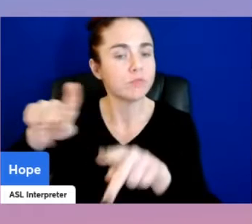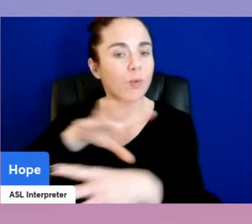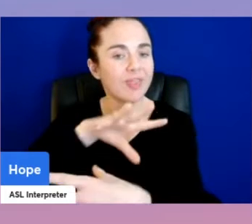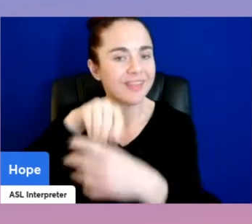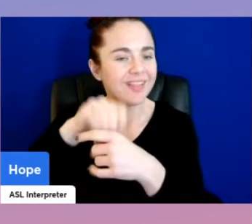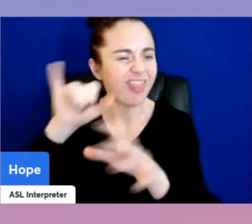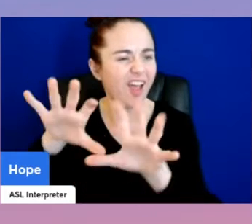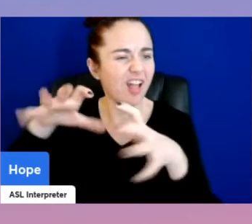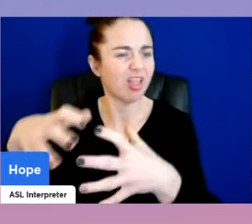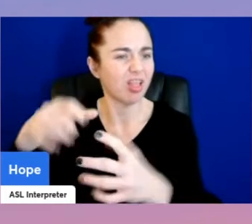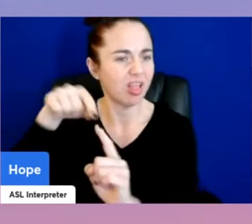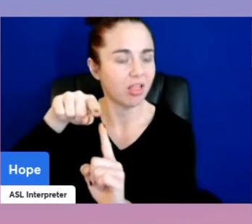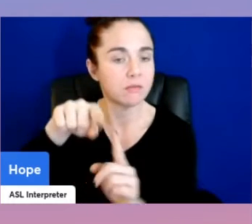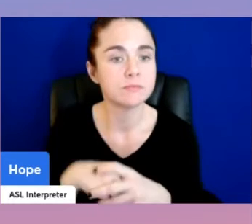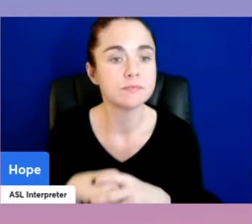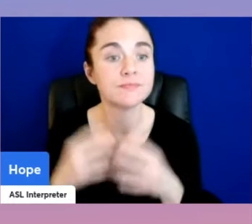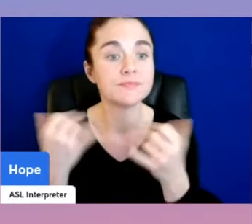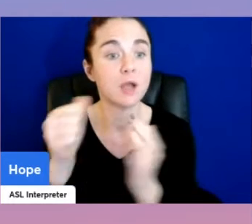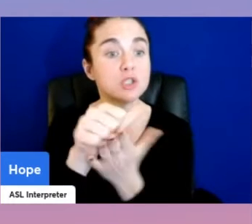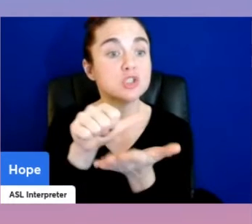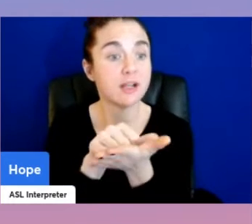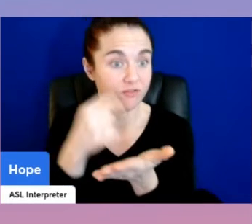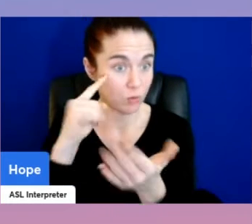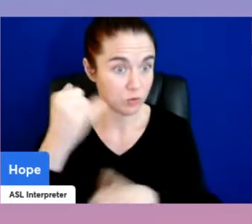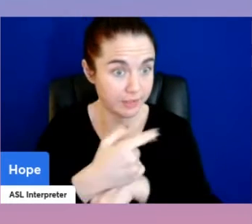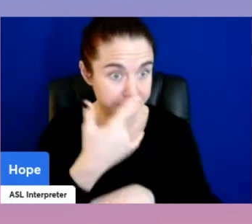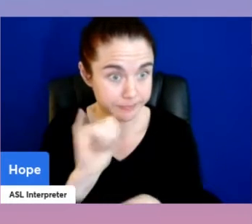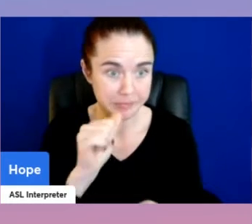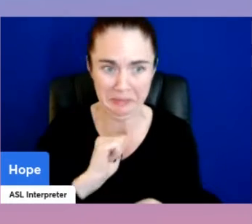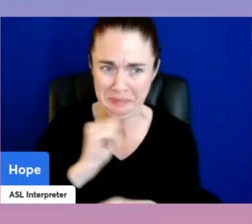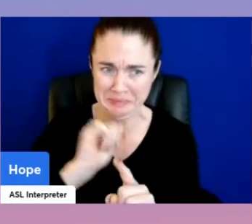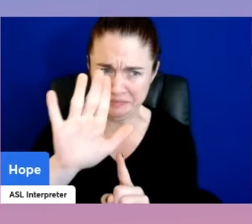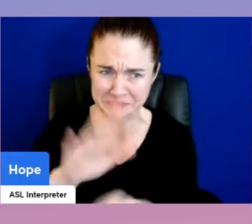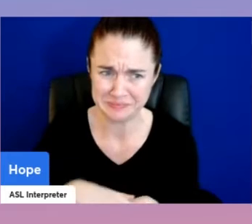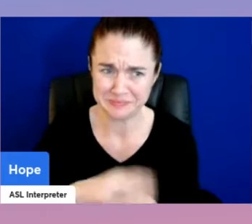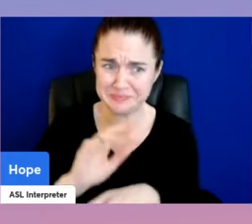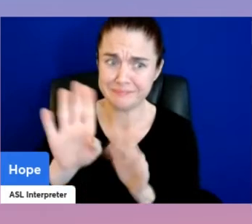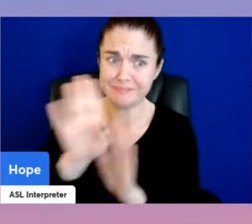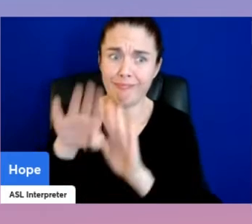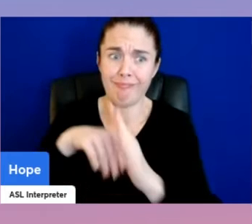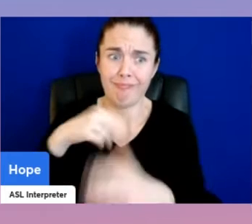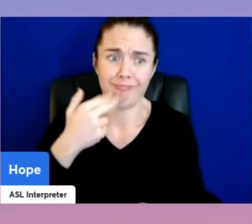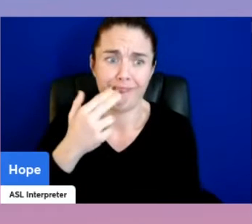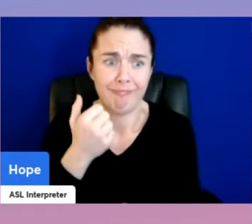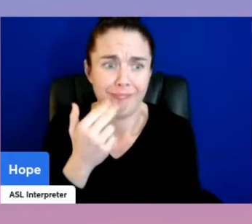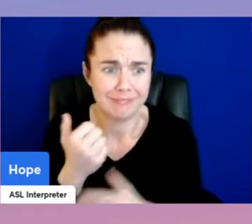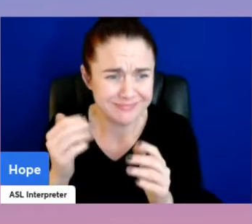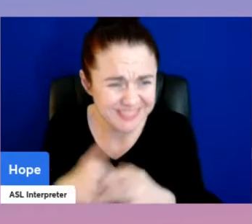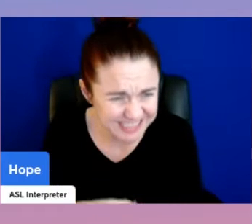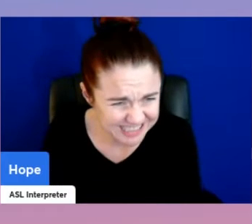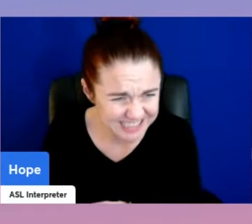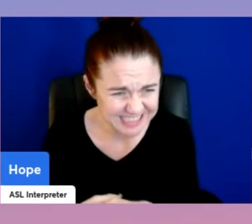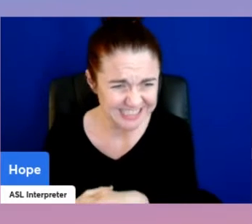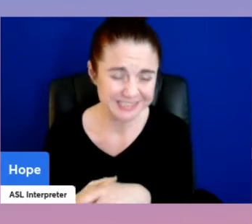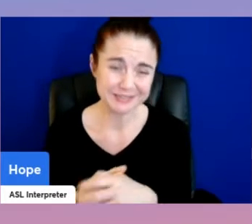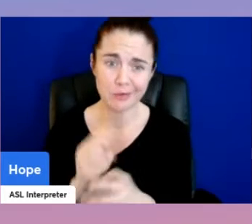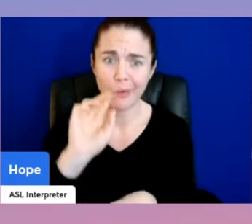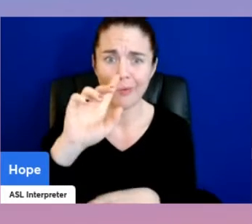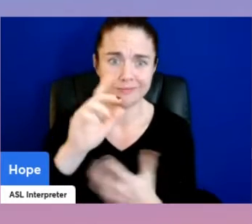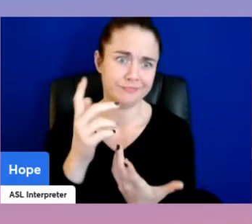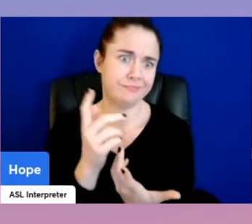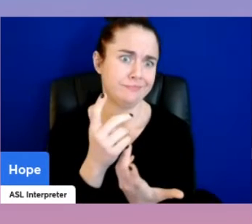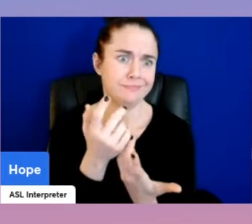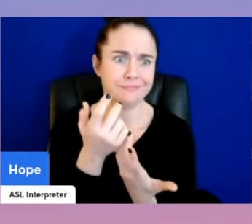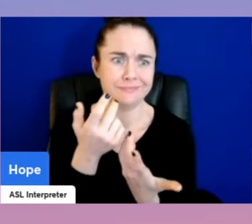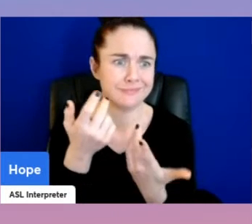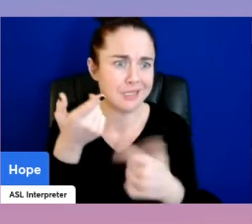cluster. Now, the agenda for today, bear with me, I only have 30 minutes, so There's only so much that I can